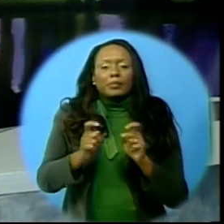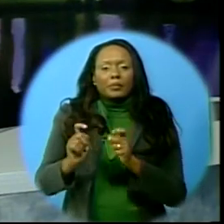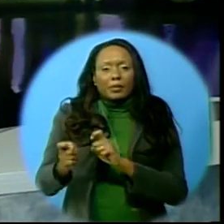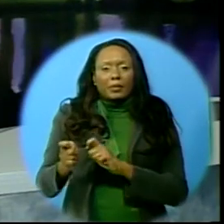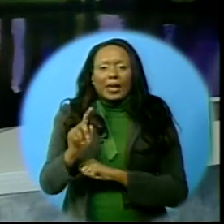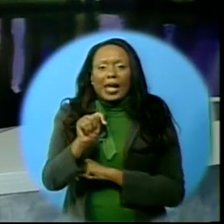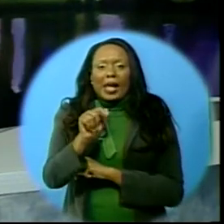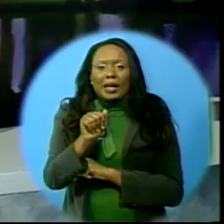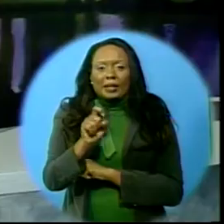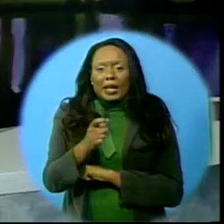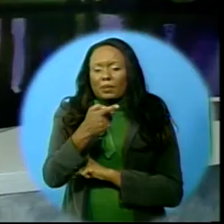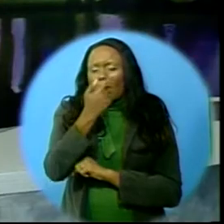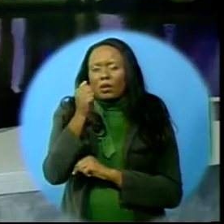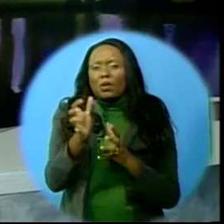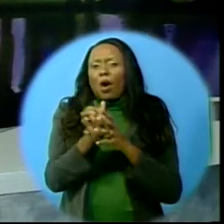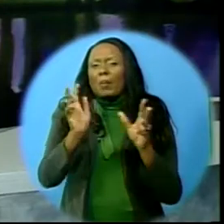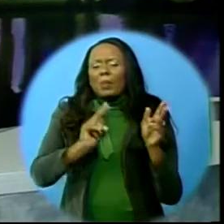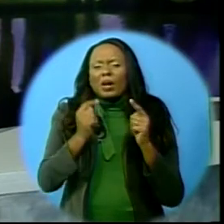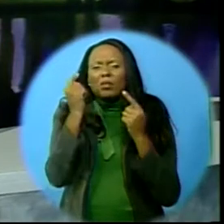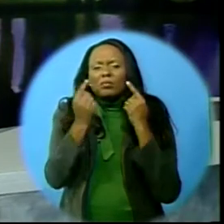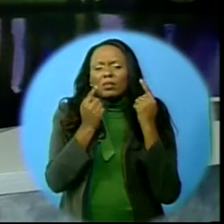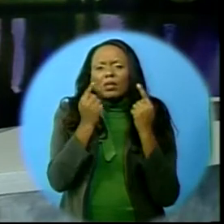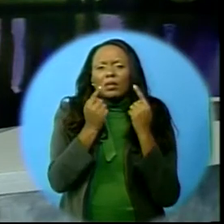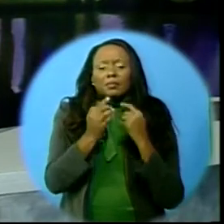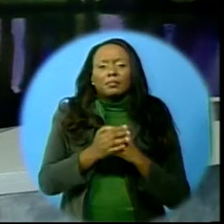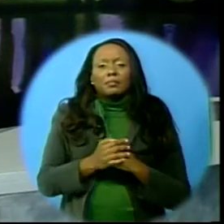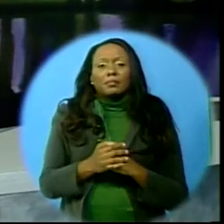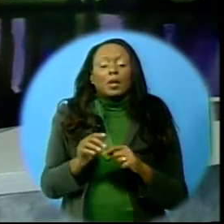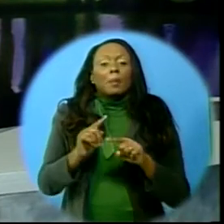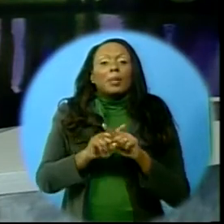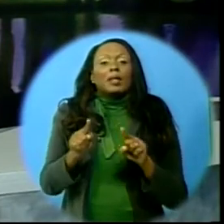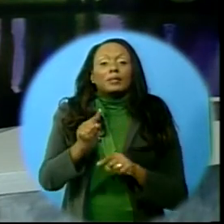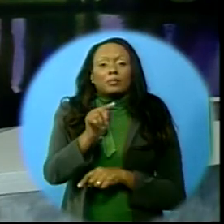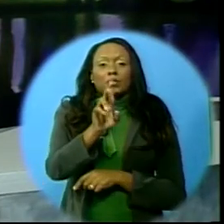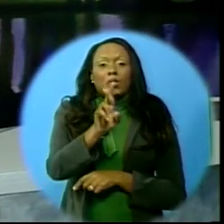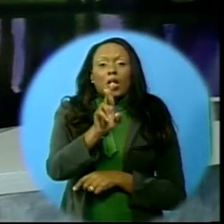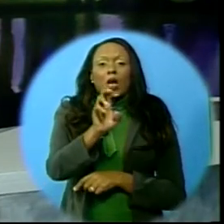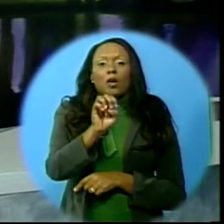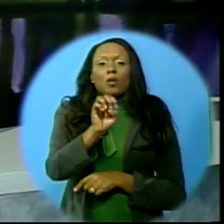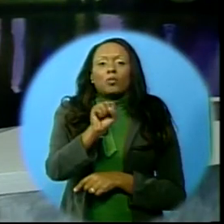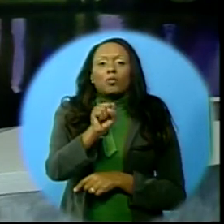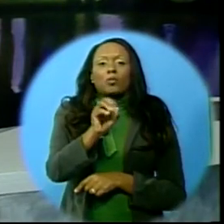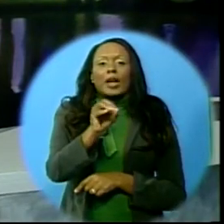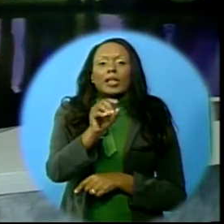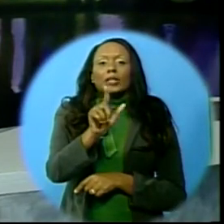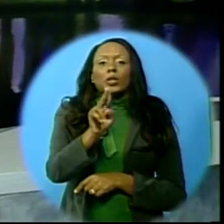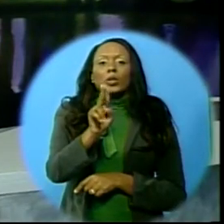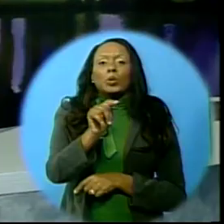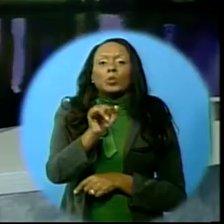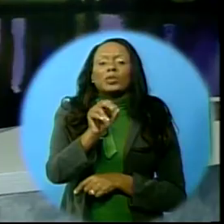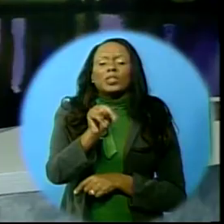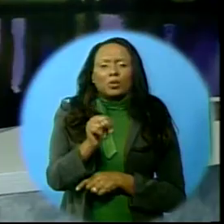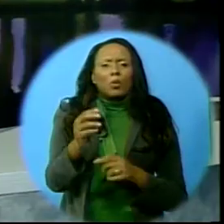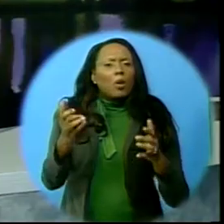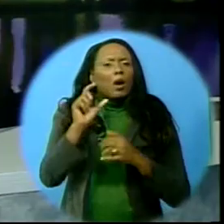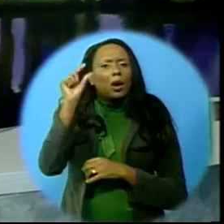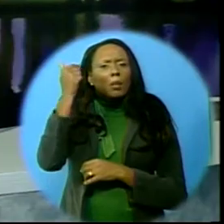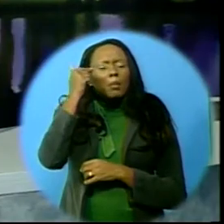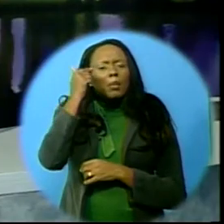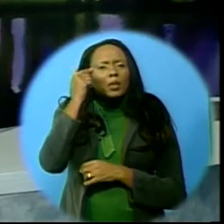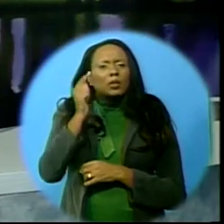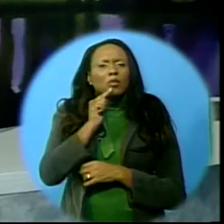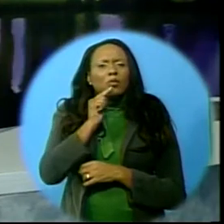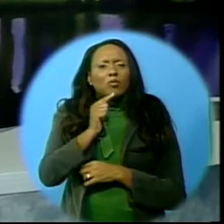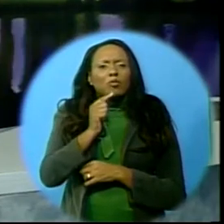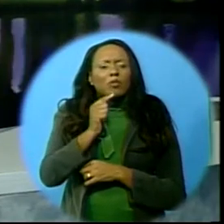based on publicly expressed concerns. However, the resolution is also calling on government to urgently revise